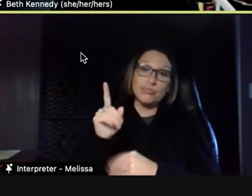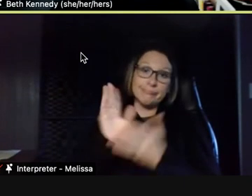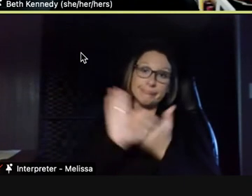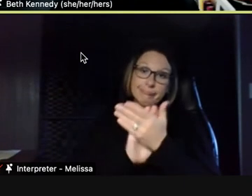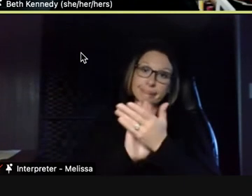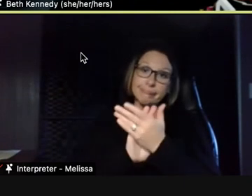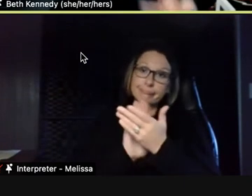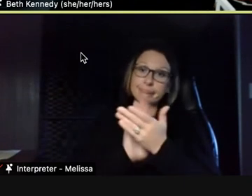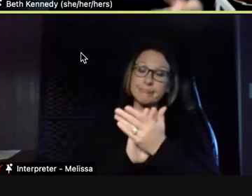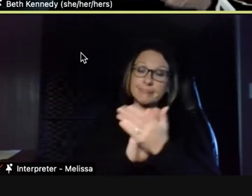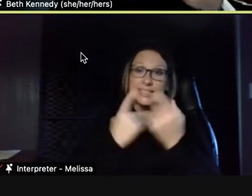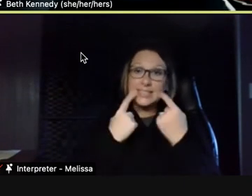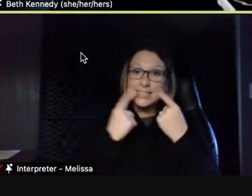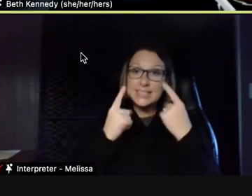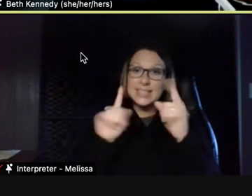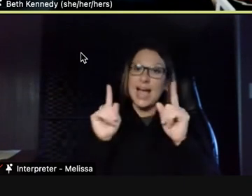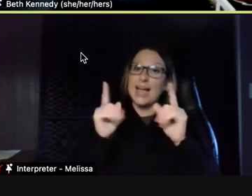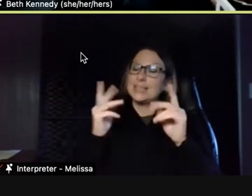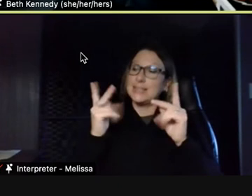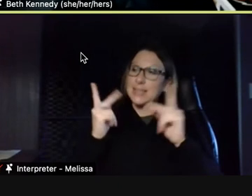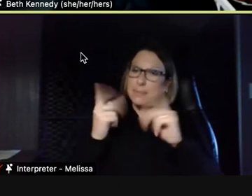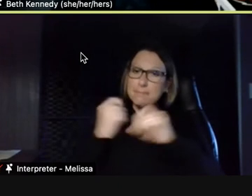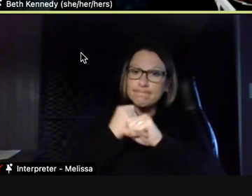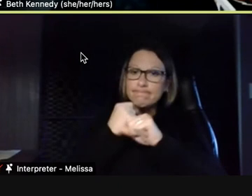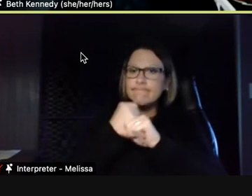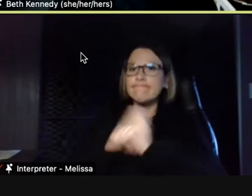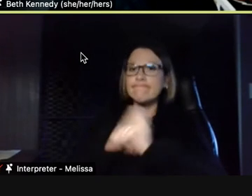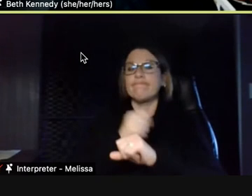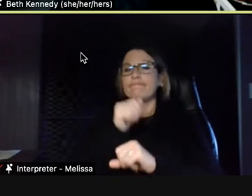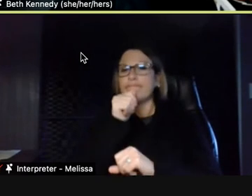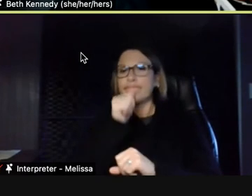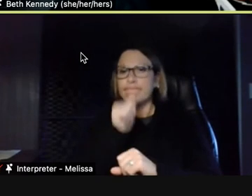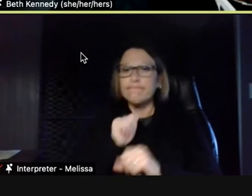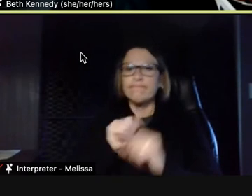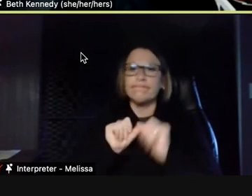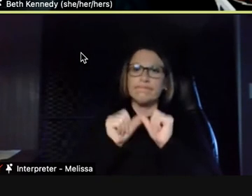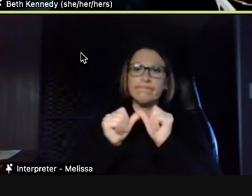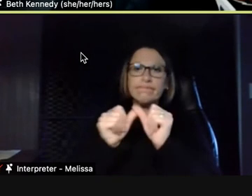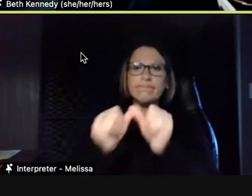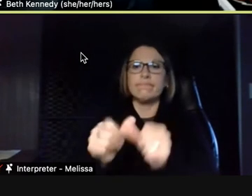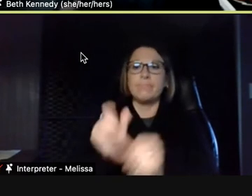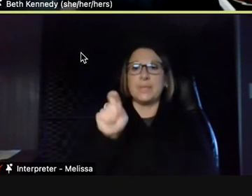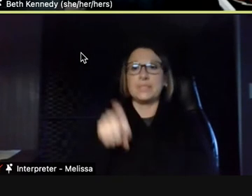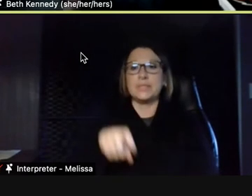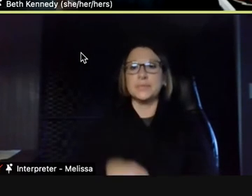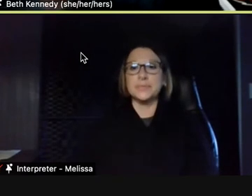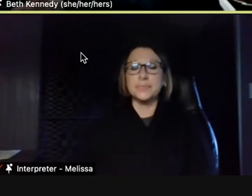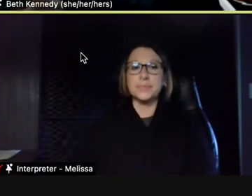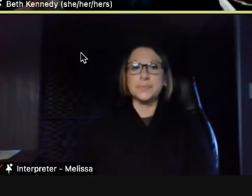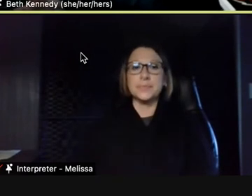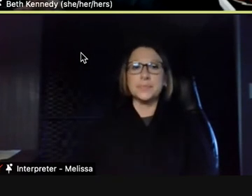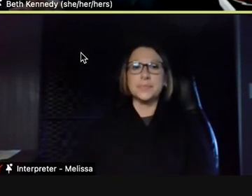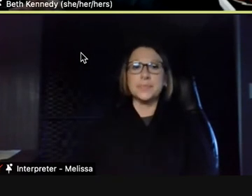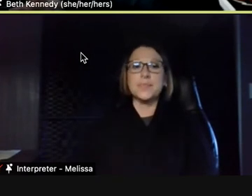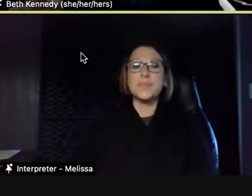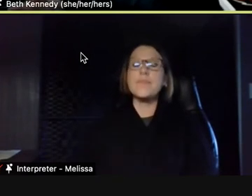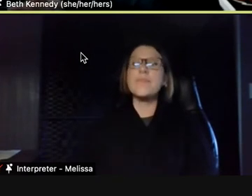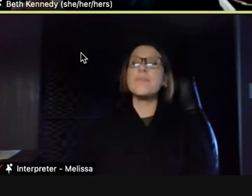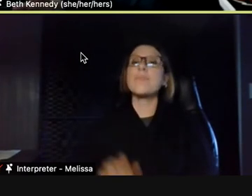can, and then just keep fighting another day, right? So even states though that